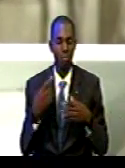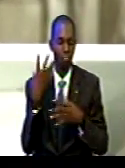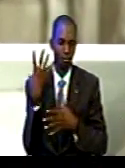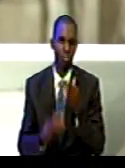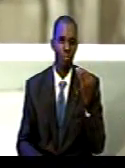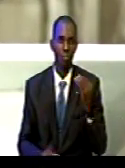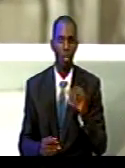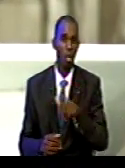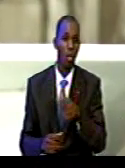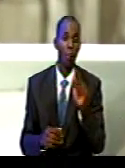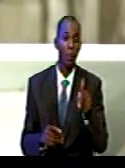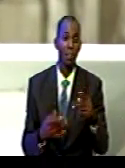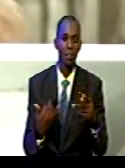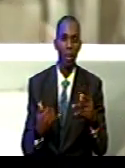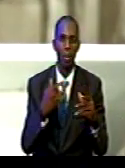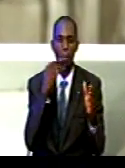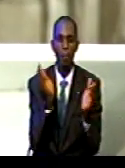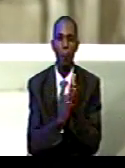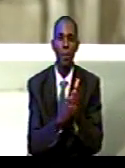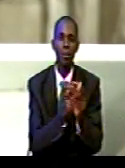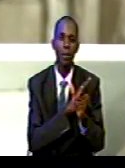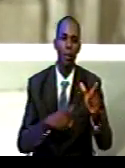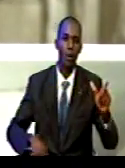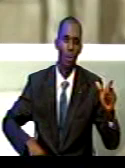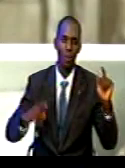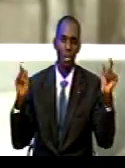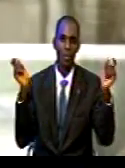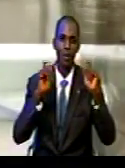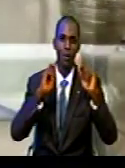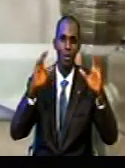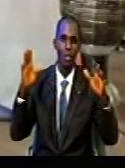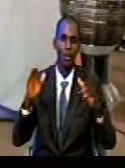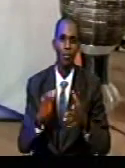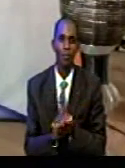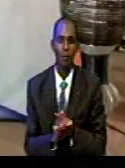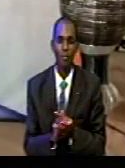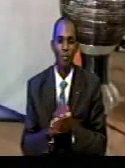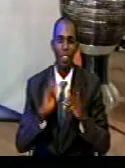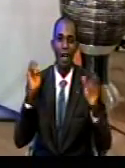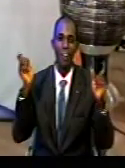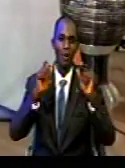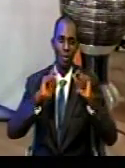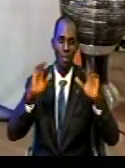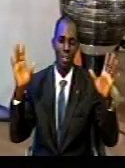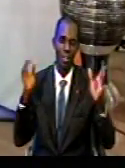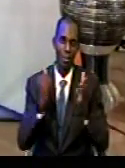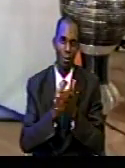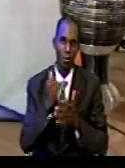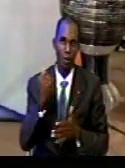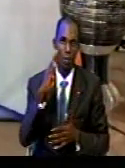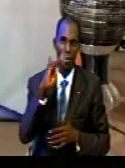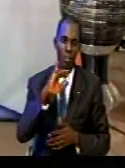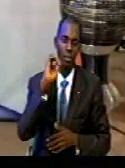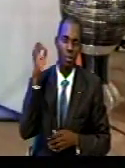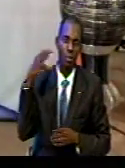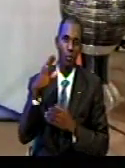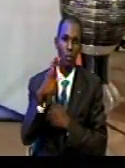Chest pain gone. Let's listen to the next testifier. Praise the